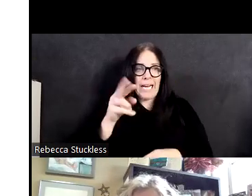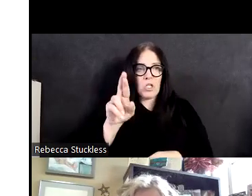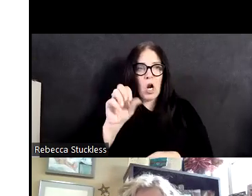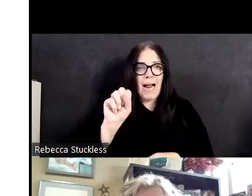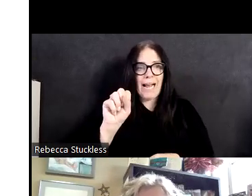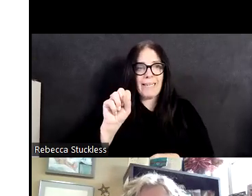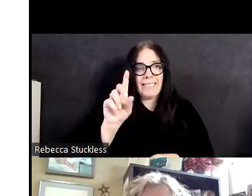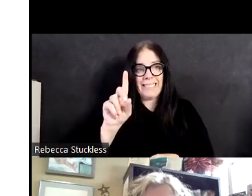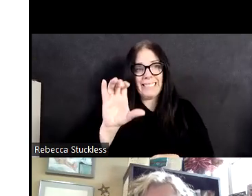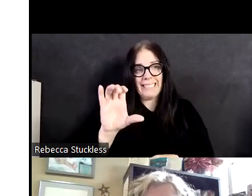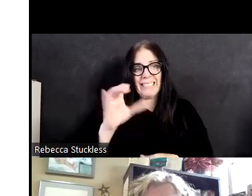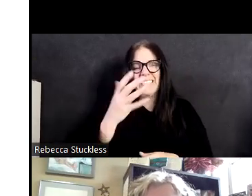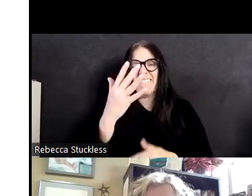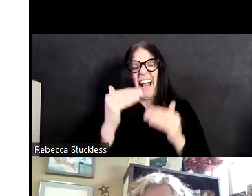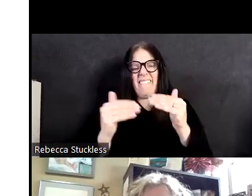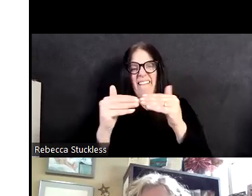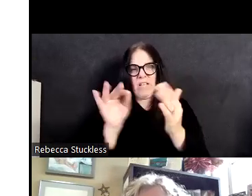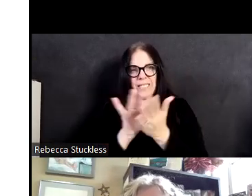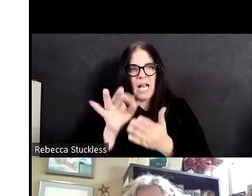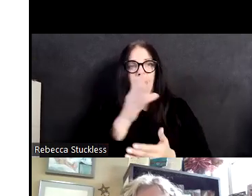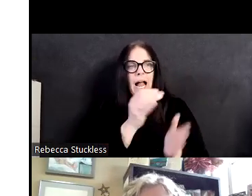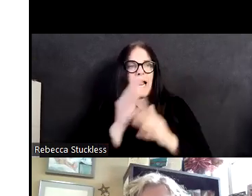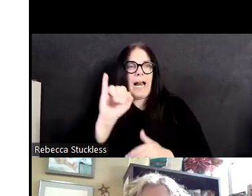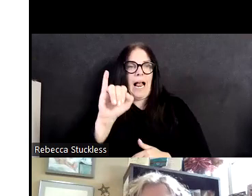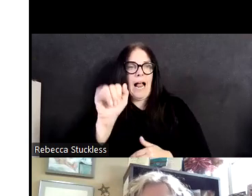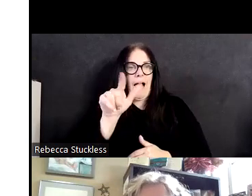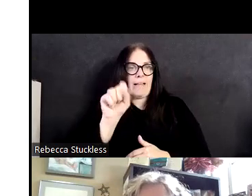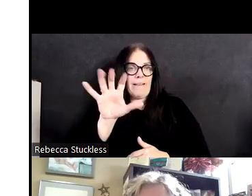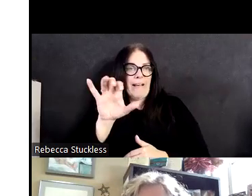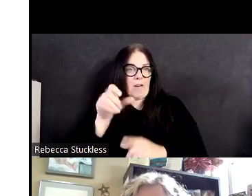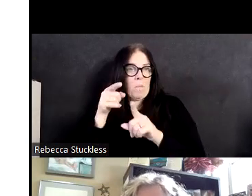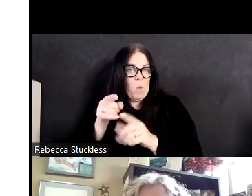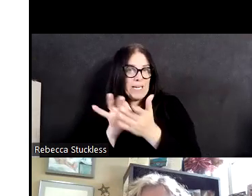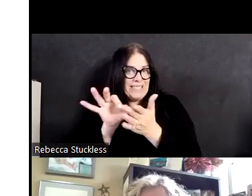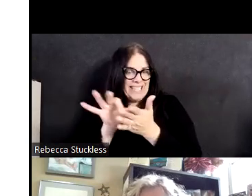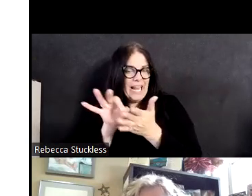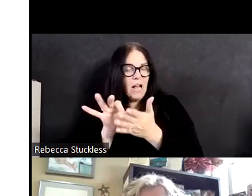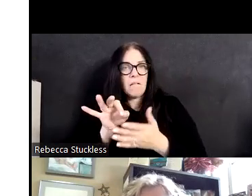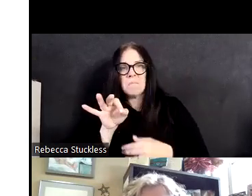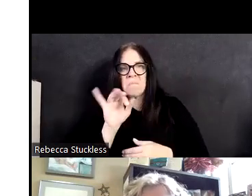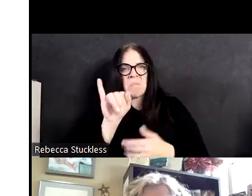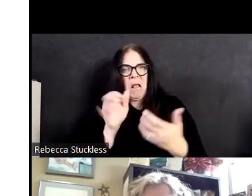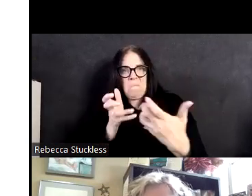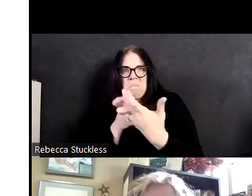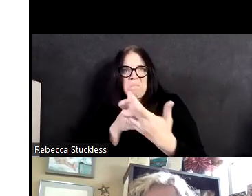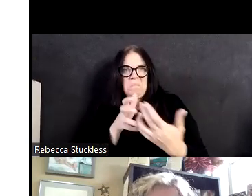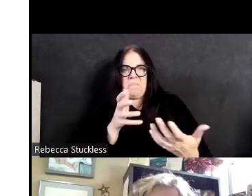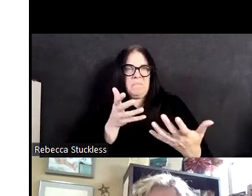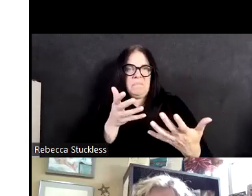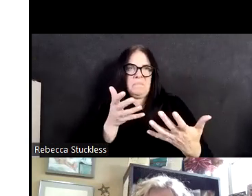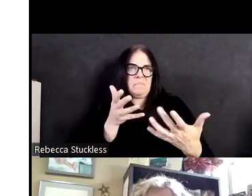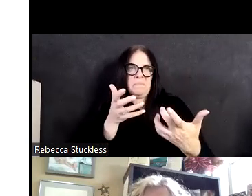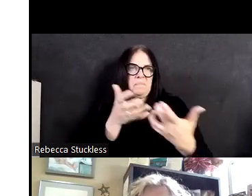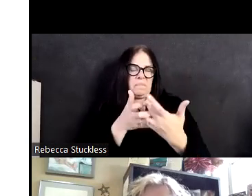for scoring. And that aligns with pretty much everything across the not